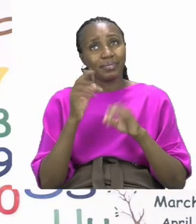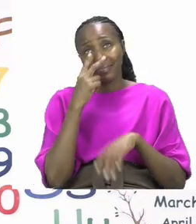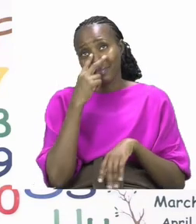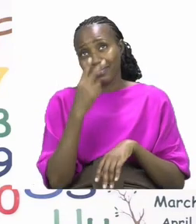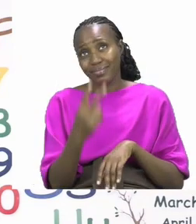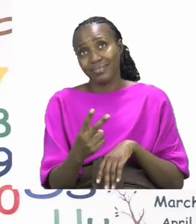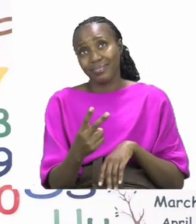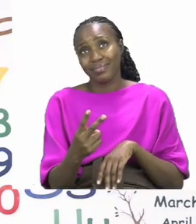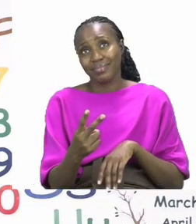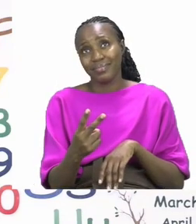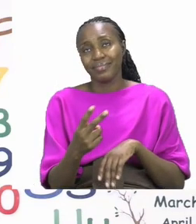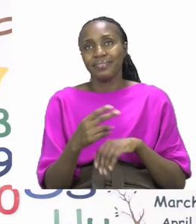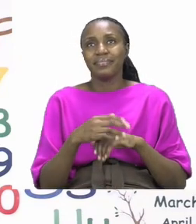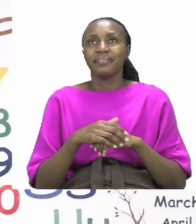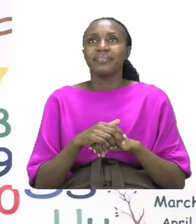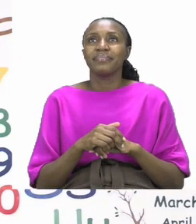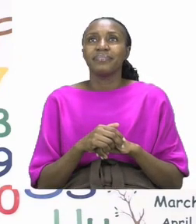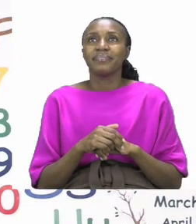after the advert break.